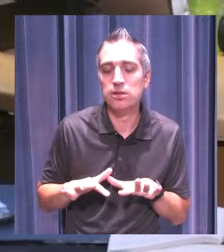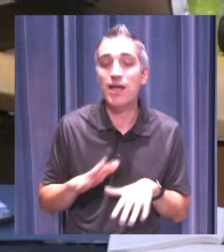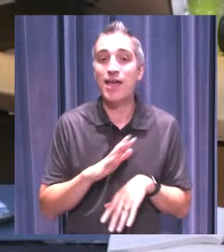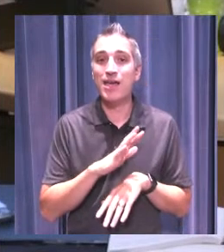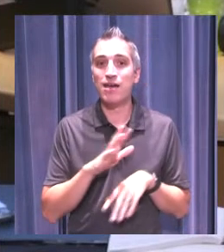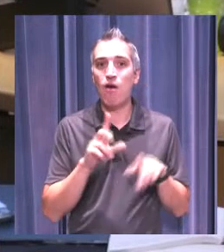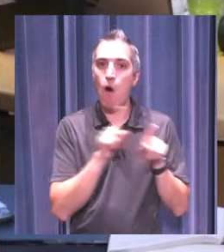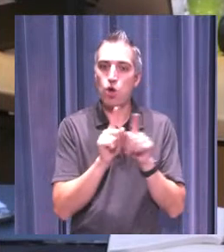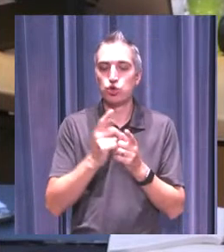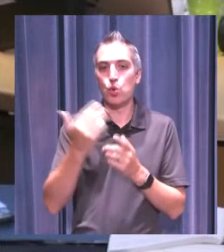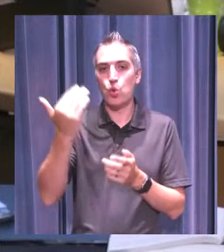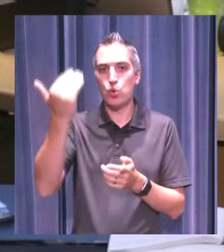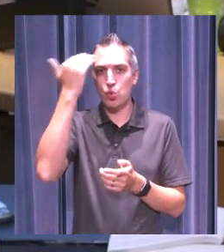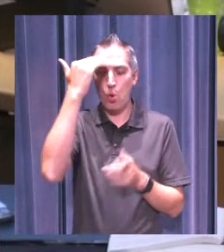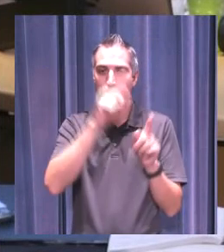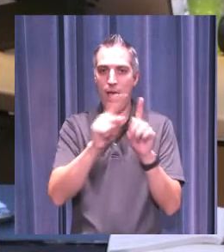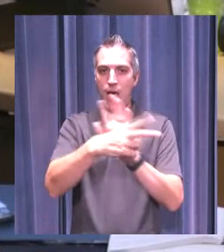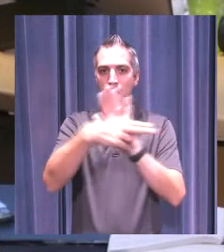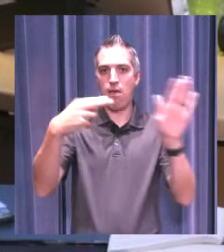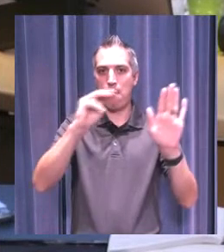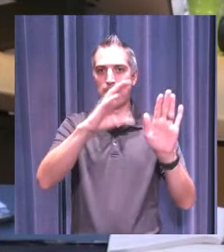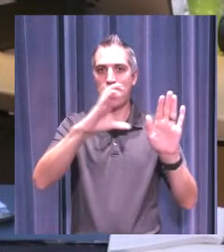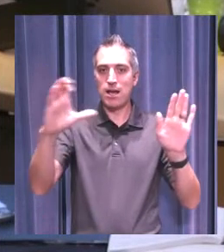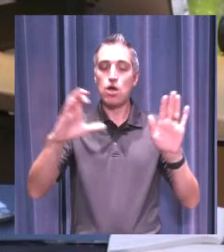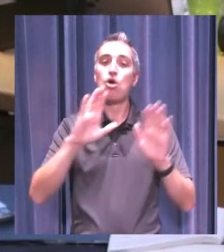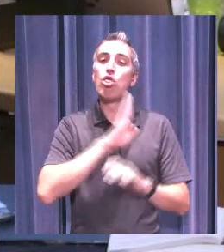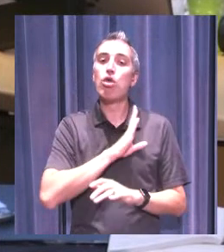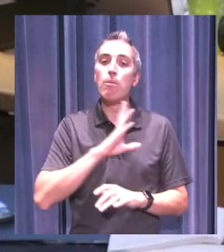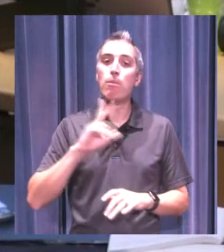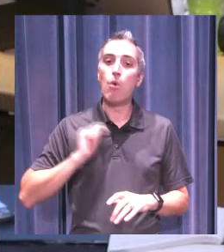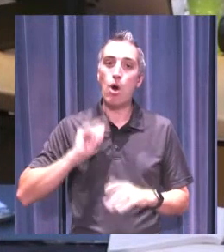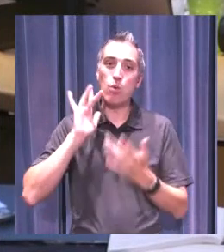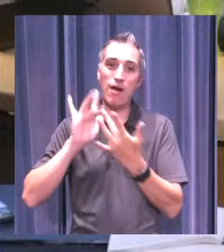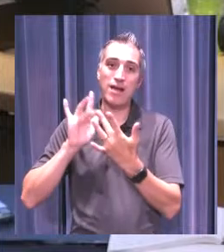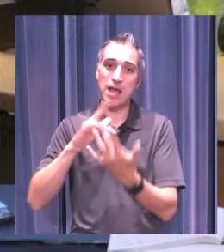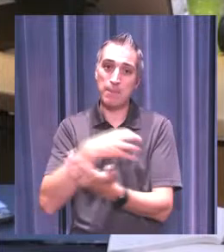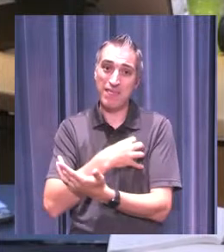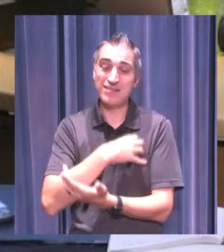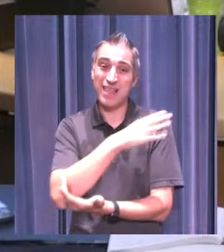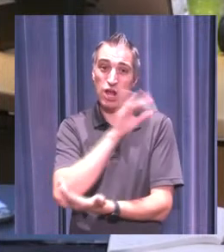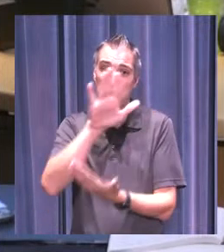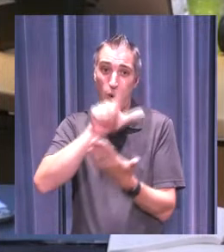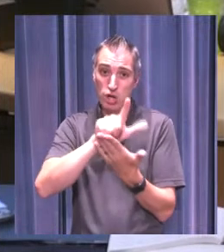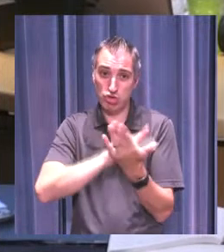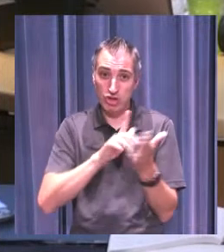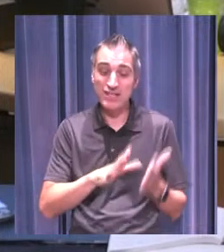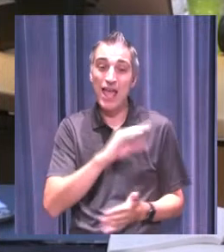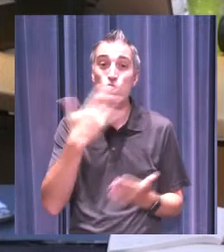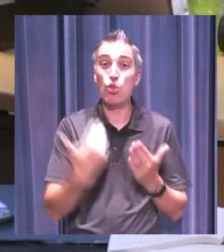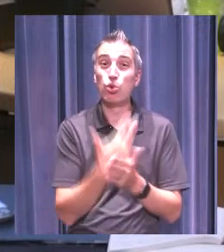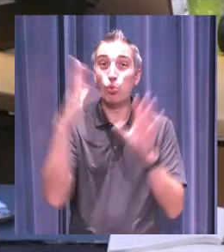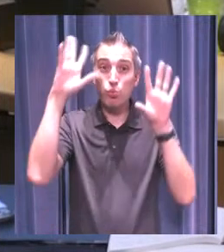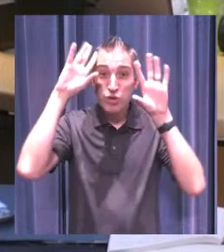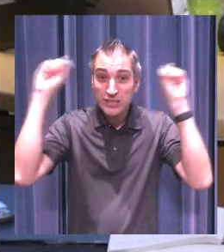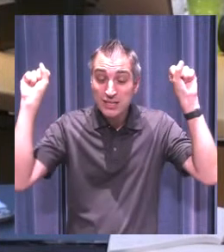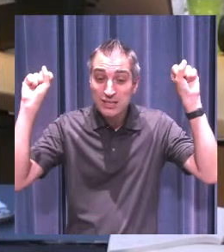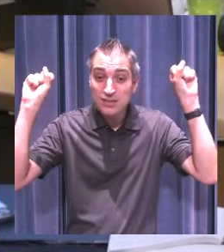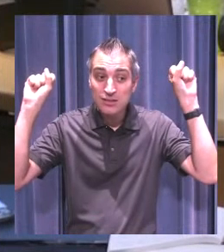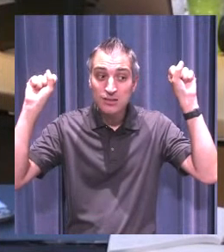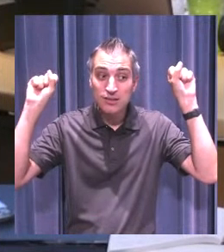also known as Mott College. Board members contact the police and your attorneys, and to the new president,